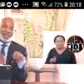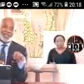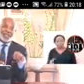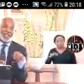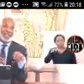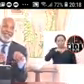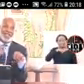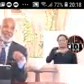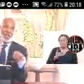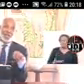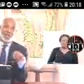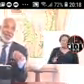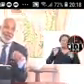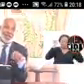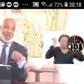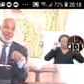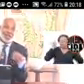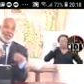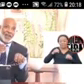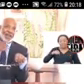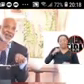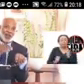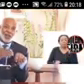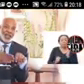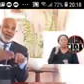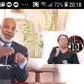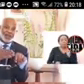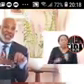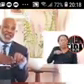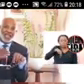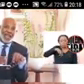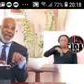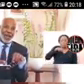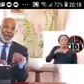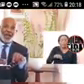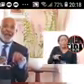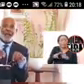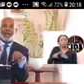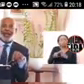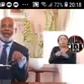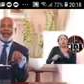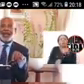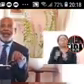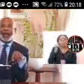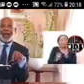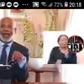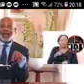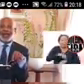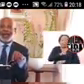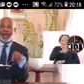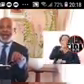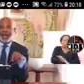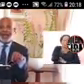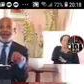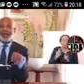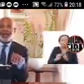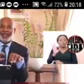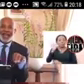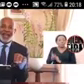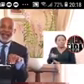your exercise, you can do your jogging and so on between the hours of 6 a.m. and 9